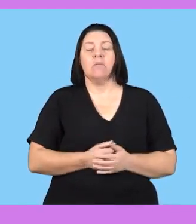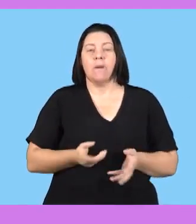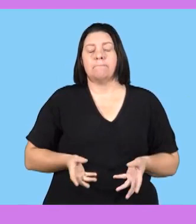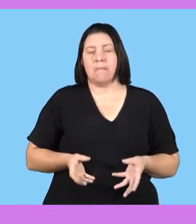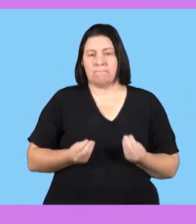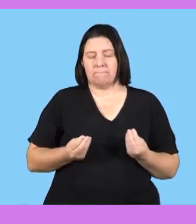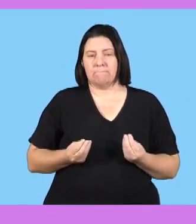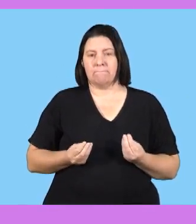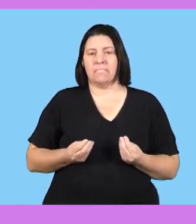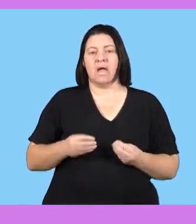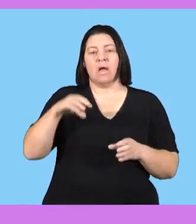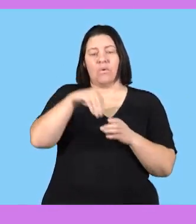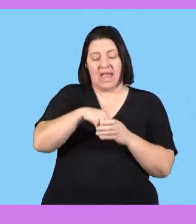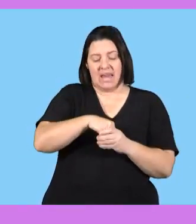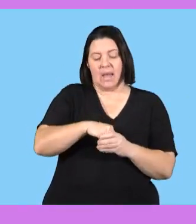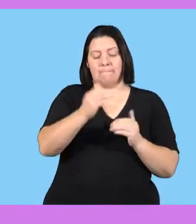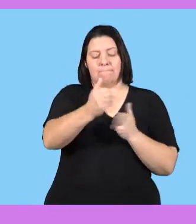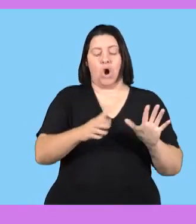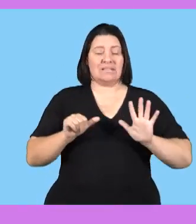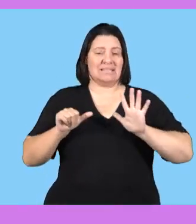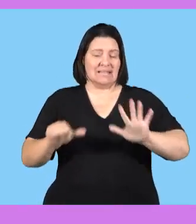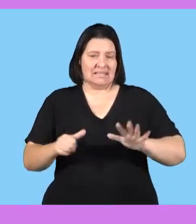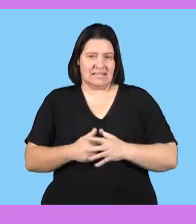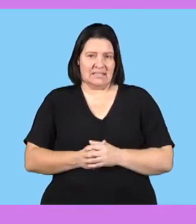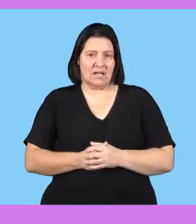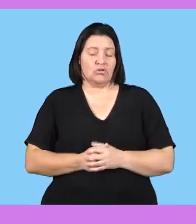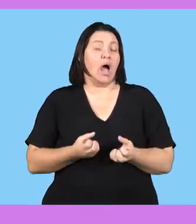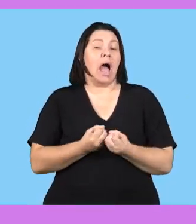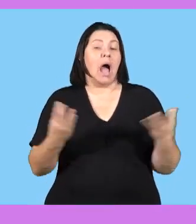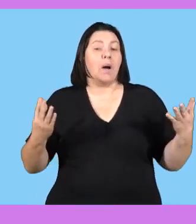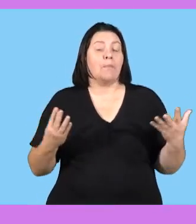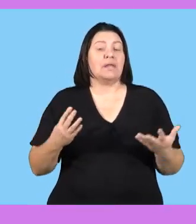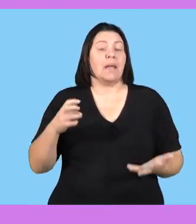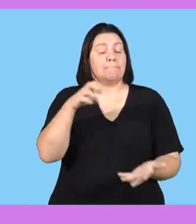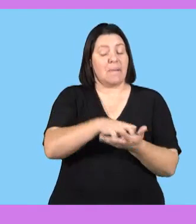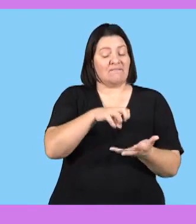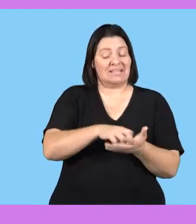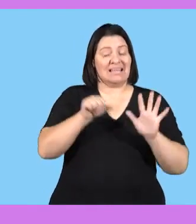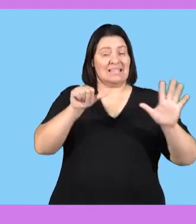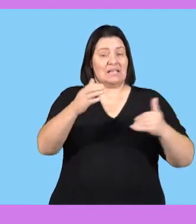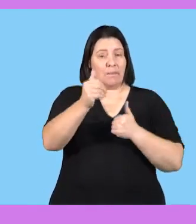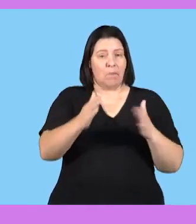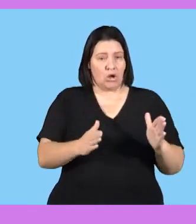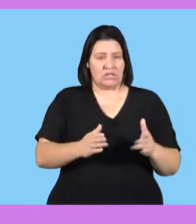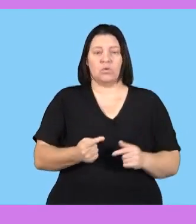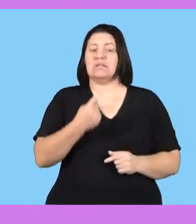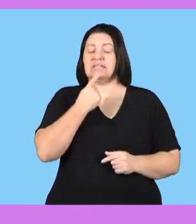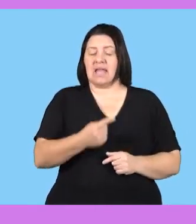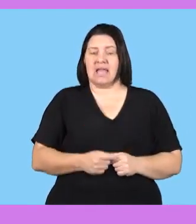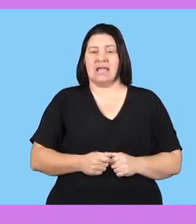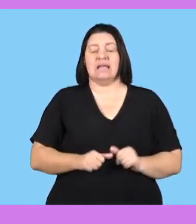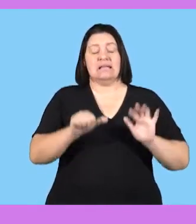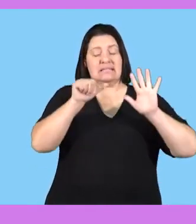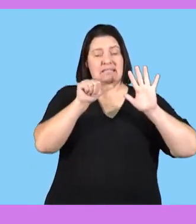that will be in 6 boxes. So to find how many muffins will be found in 6 boxes, we